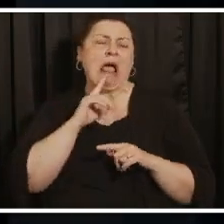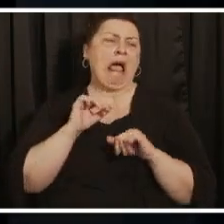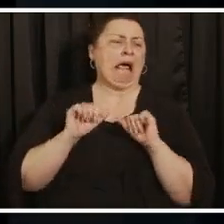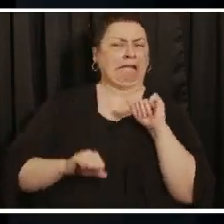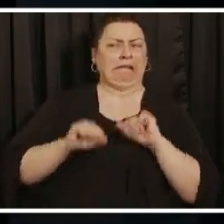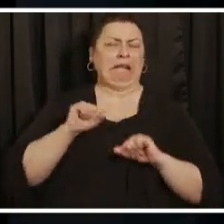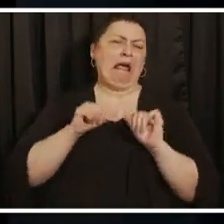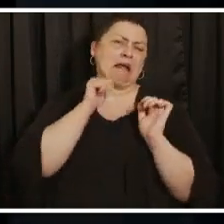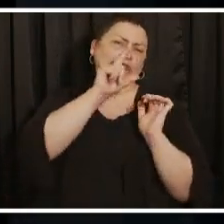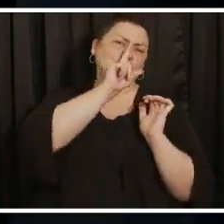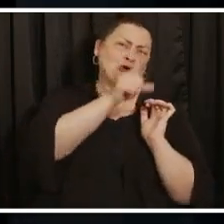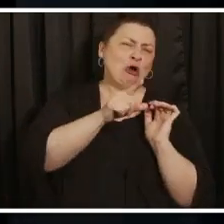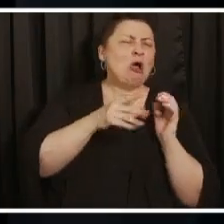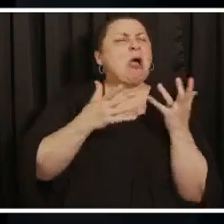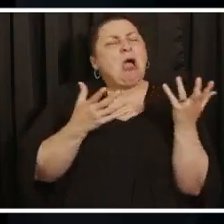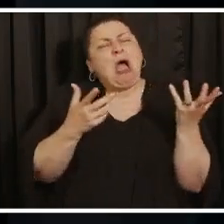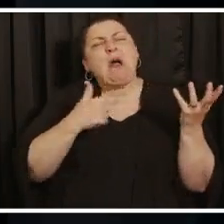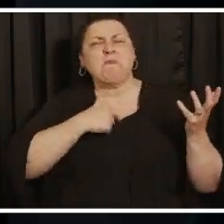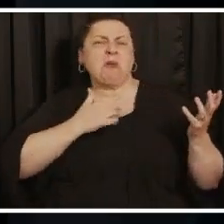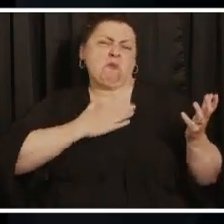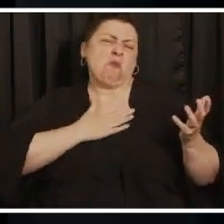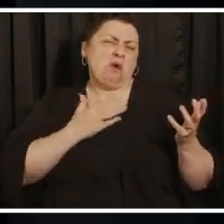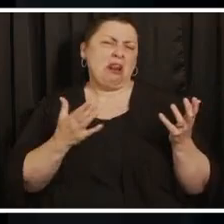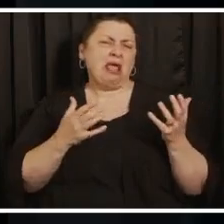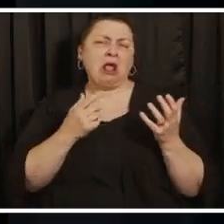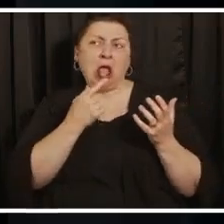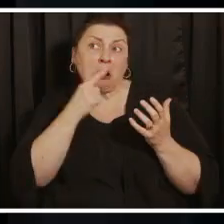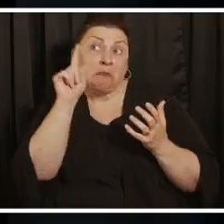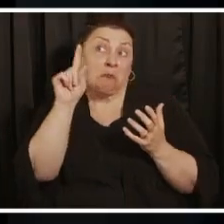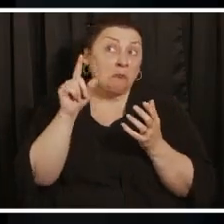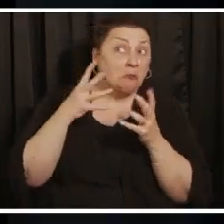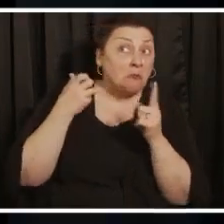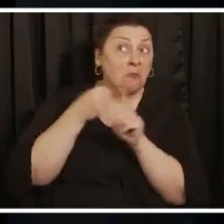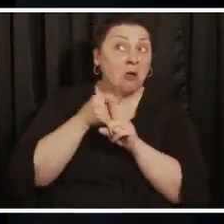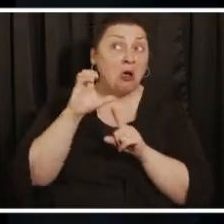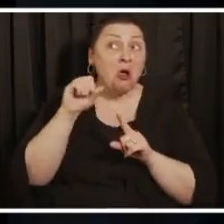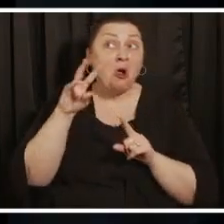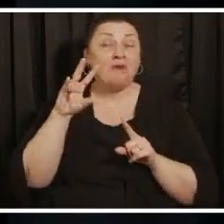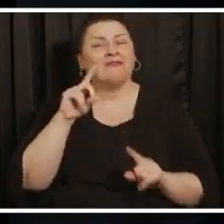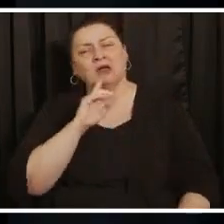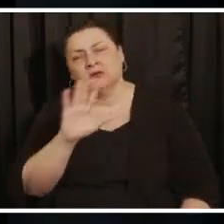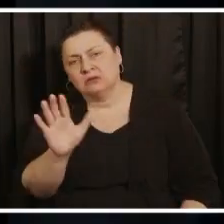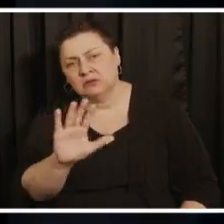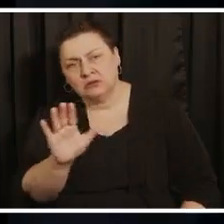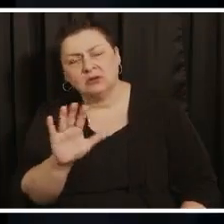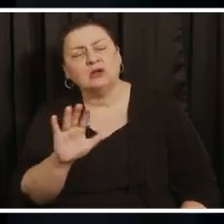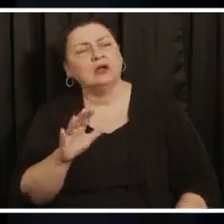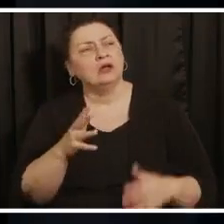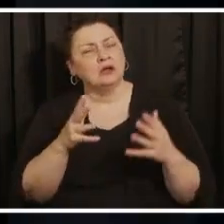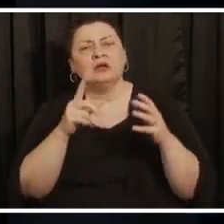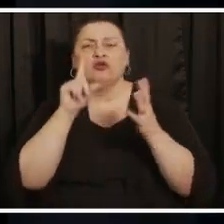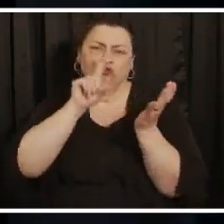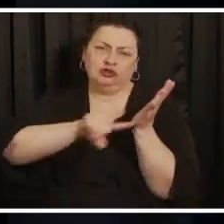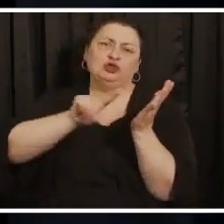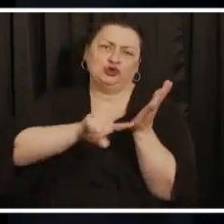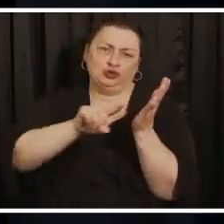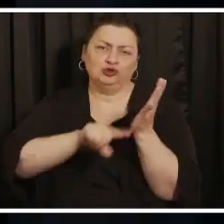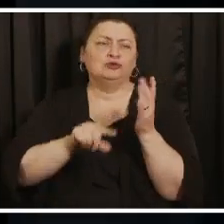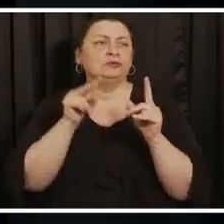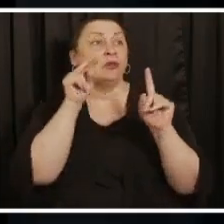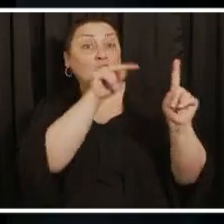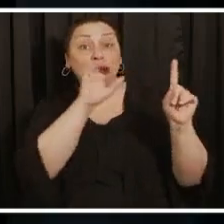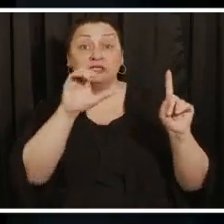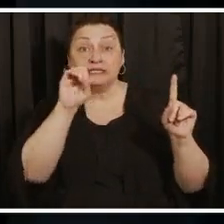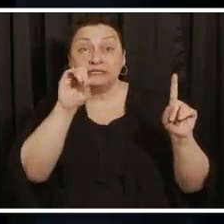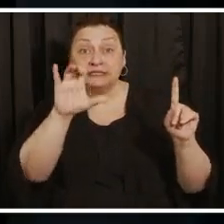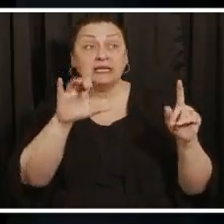at legitimate sources of information, CDC, international health agencies. Look at the data on the ground. You